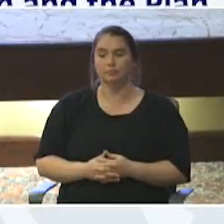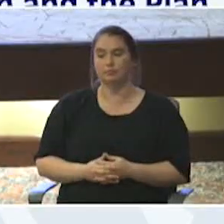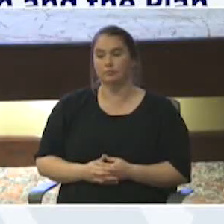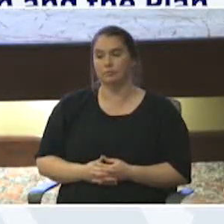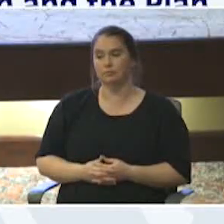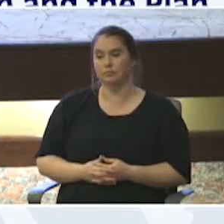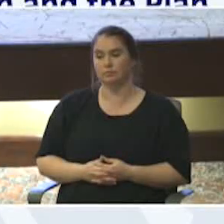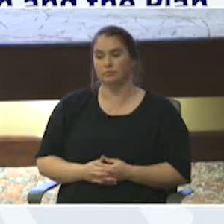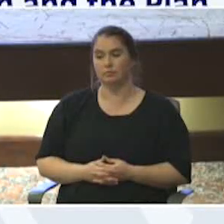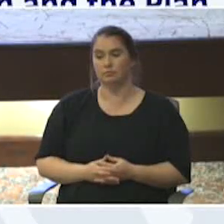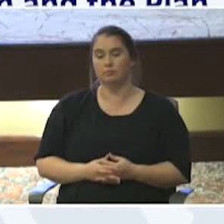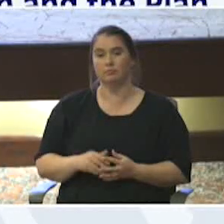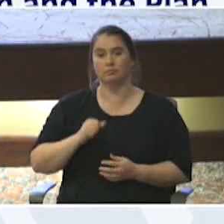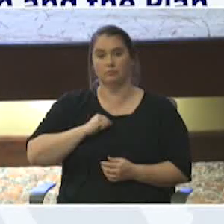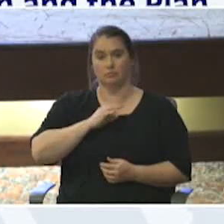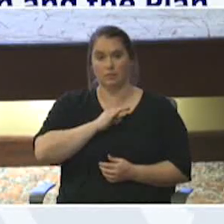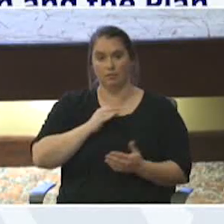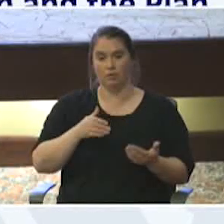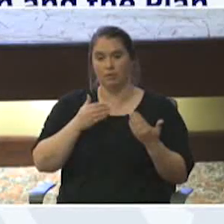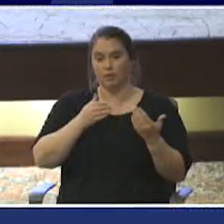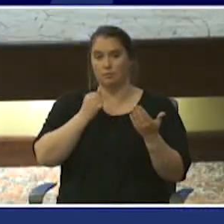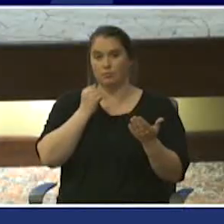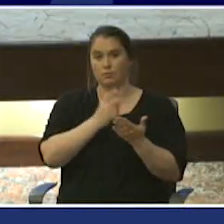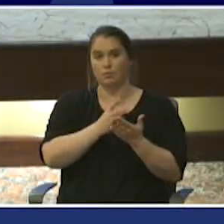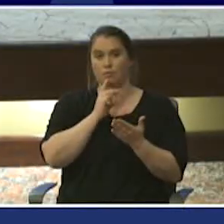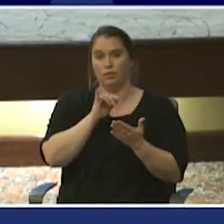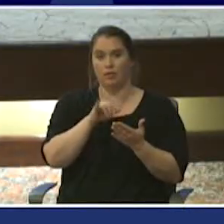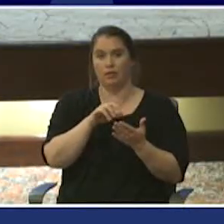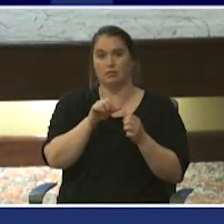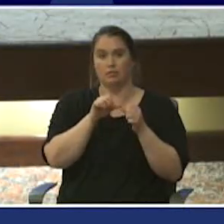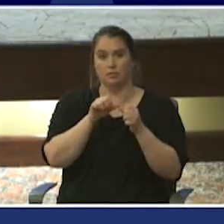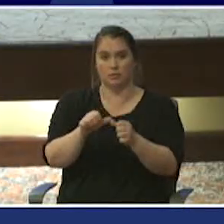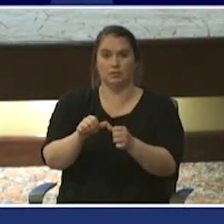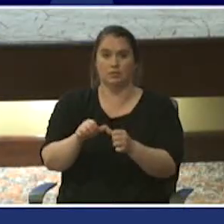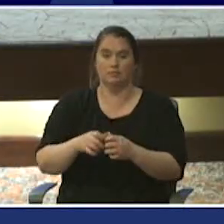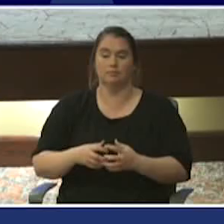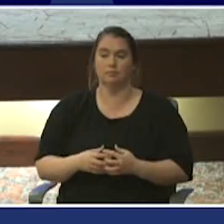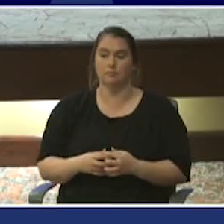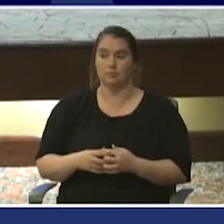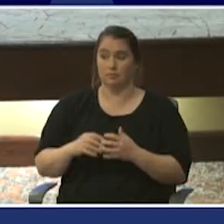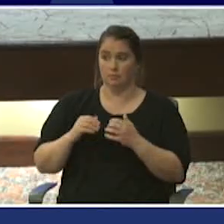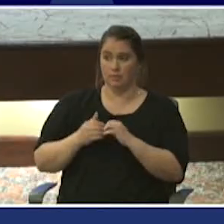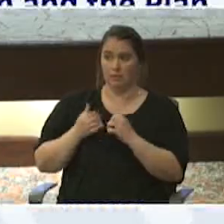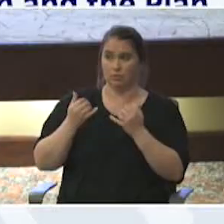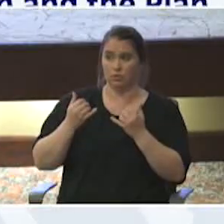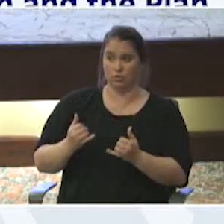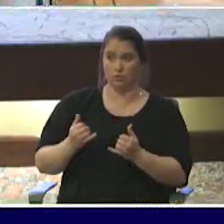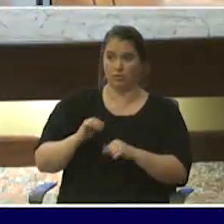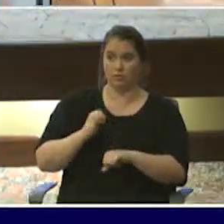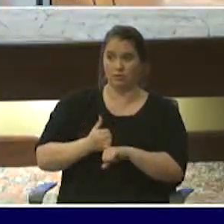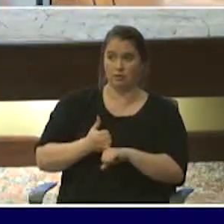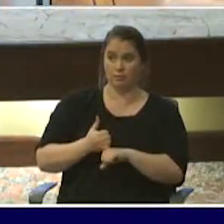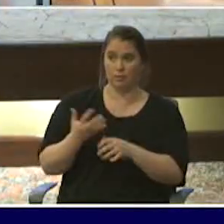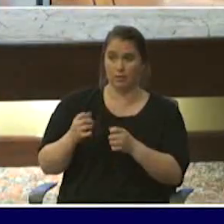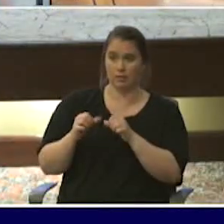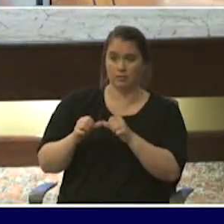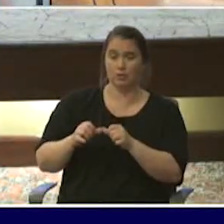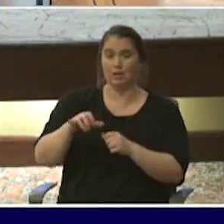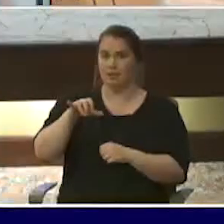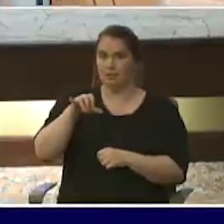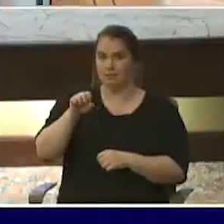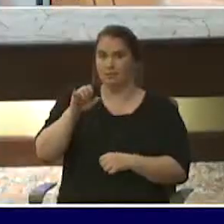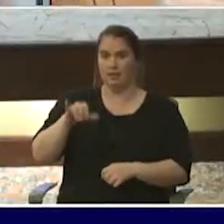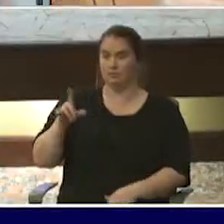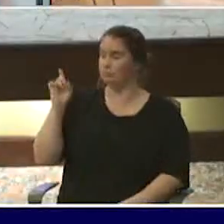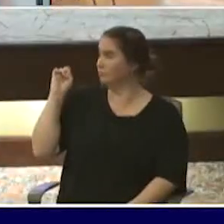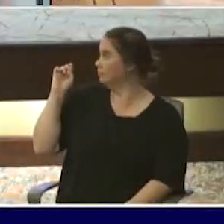And staff does recommend approval of that continuance. Was that how it's currently furnished? That is it, yeah, that is it. Oh, wow,